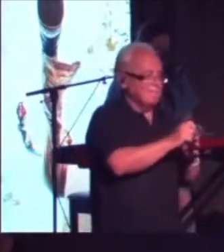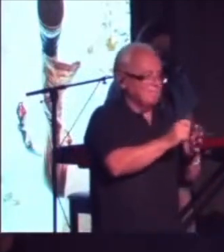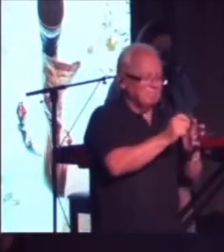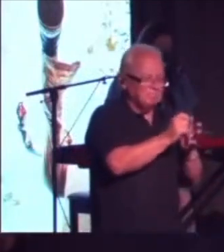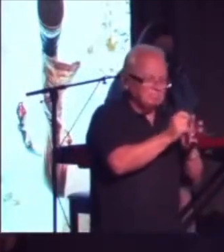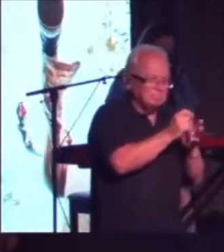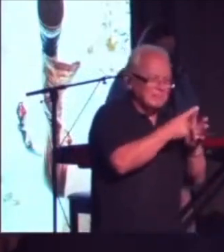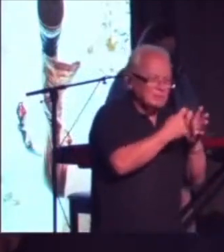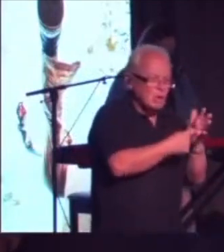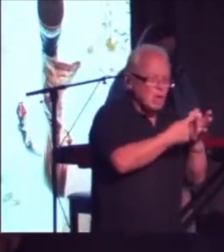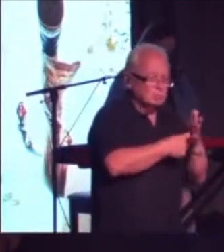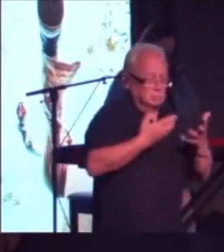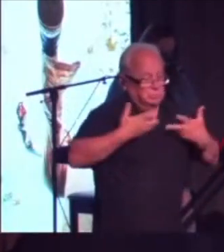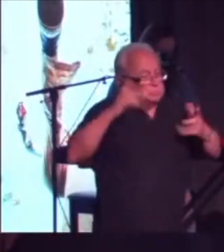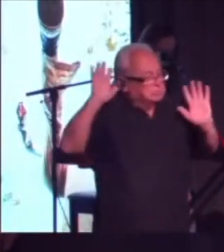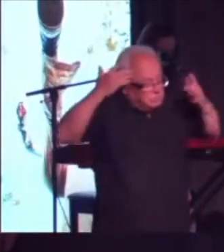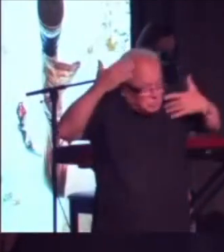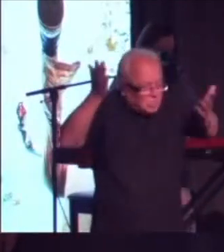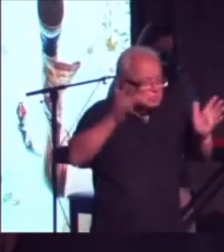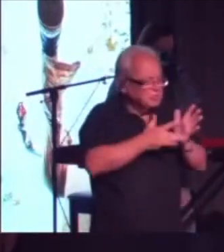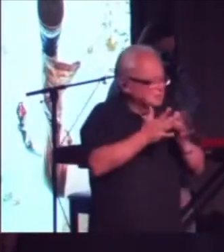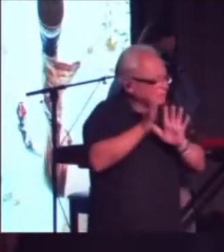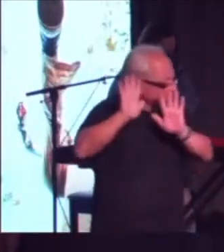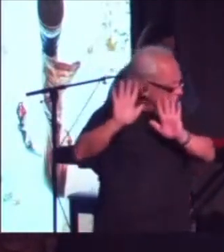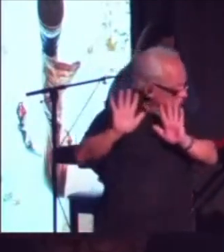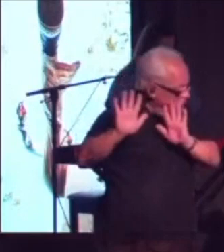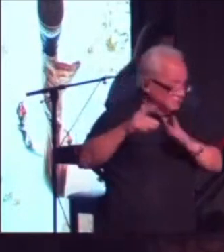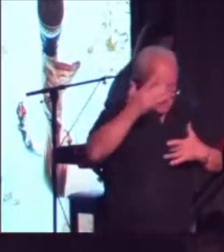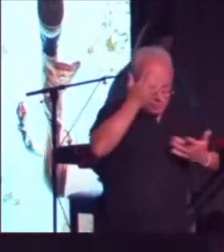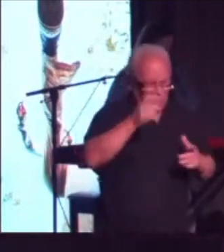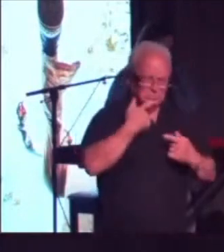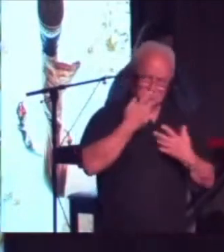not claim you anymore. And